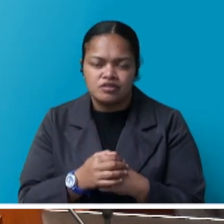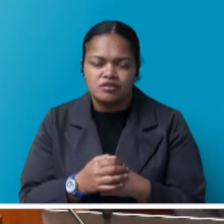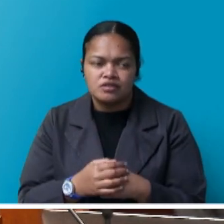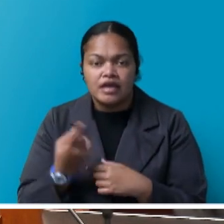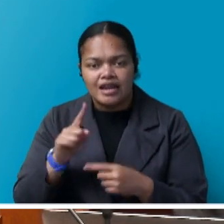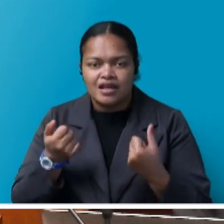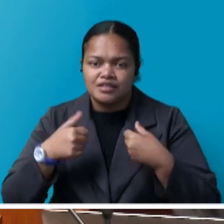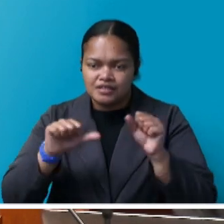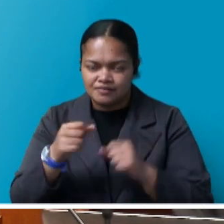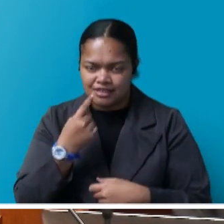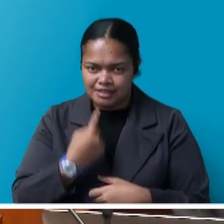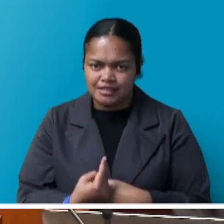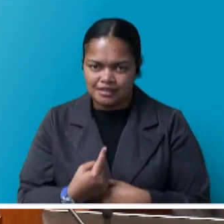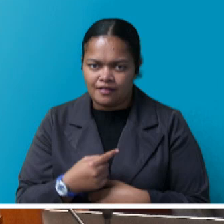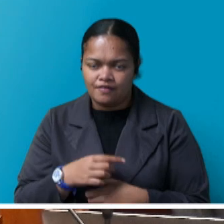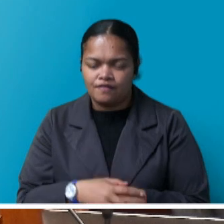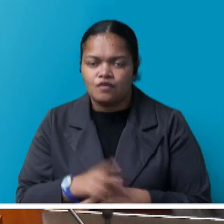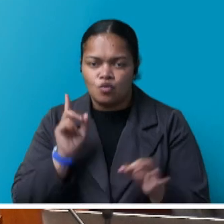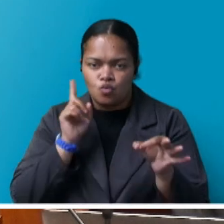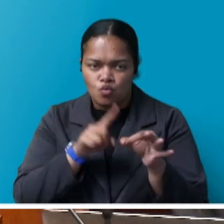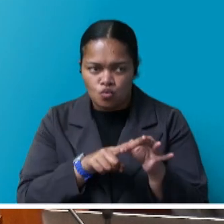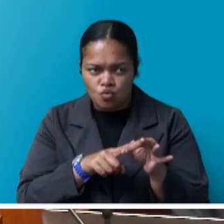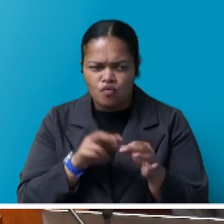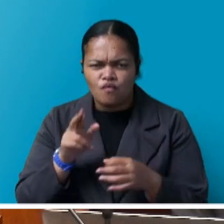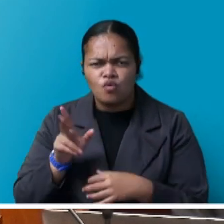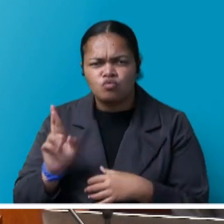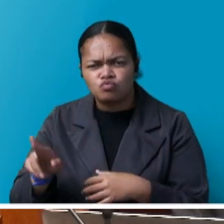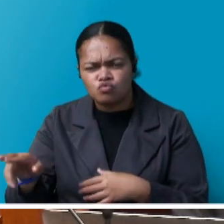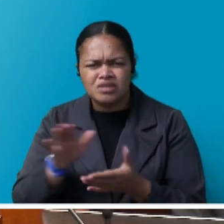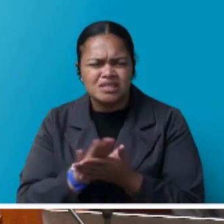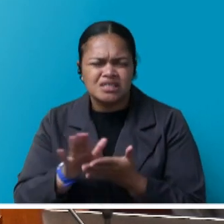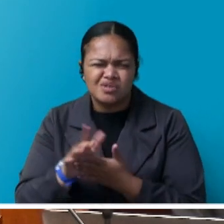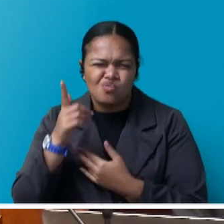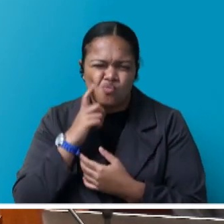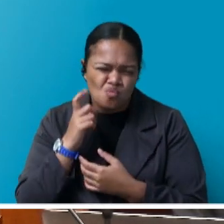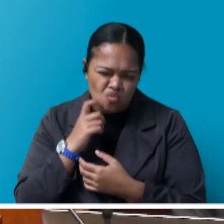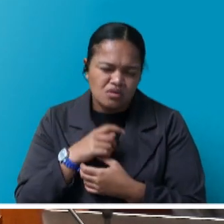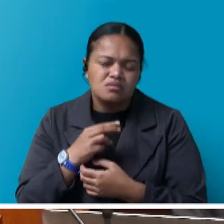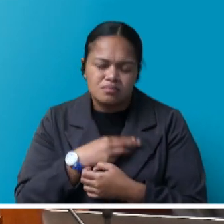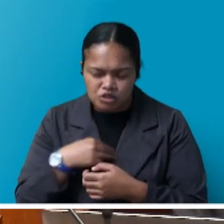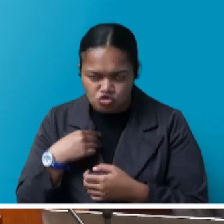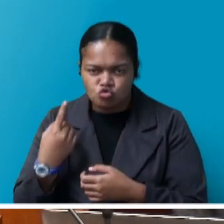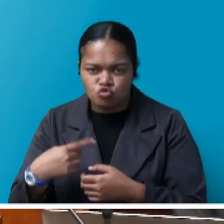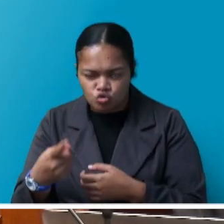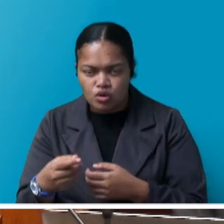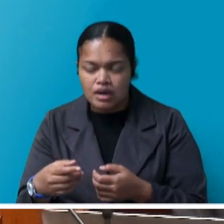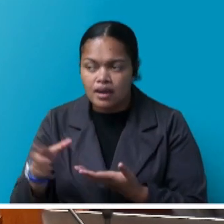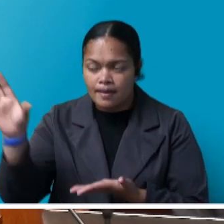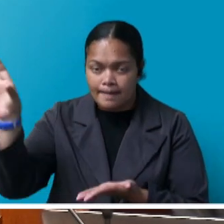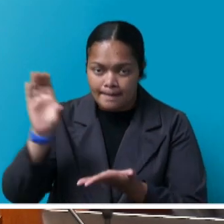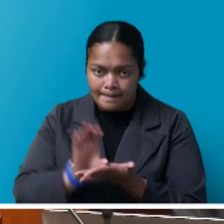achieve self-sufficiency. Mr. Speaker, sir, as for rural water and sanitation programs, the Ministry continues to receive an annual budget of $1